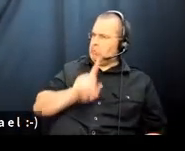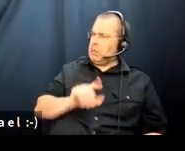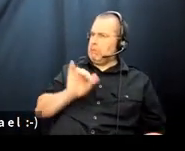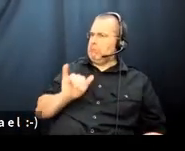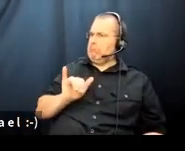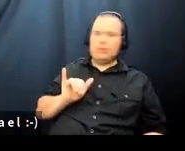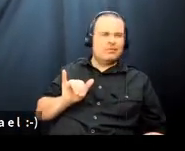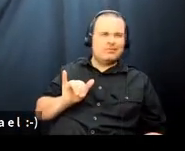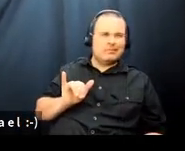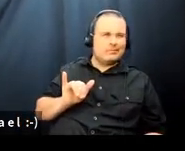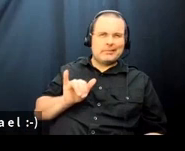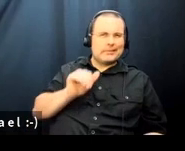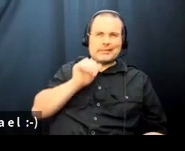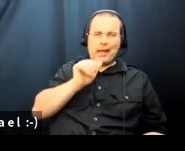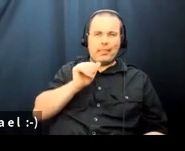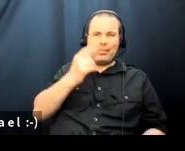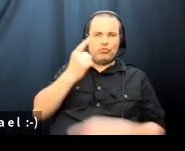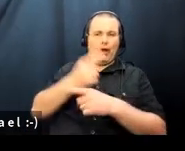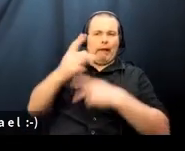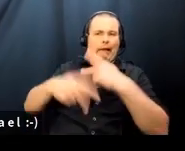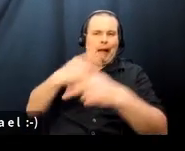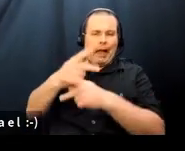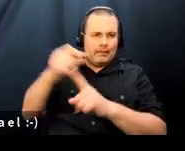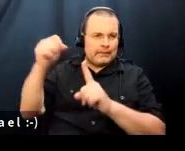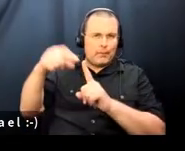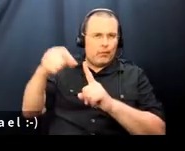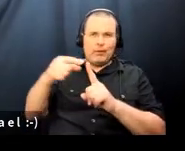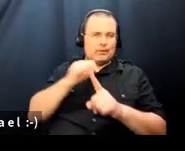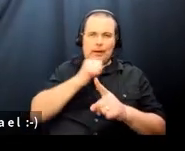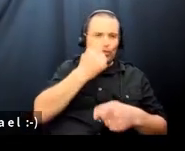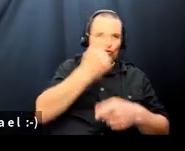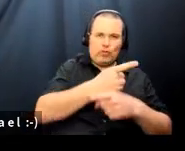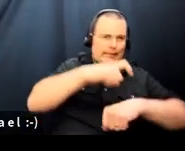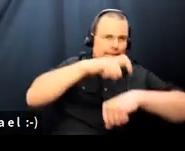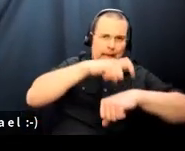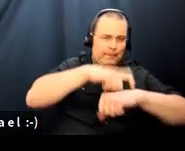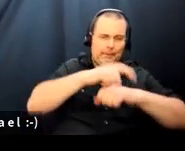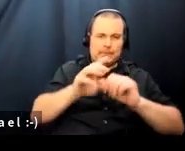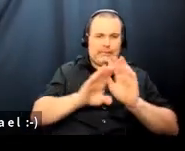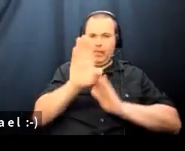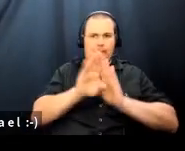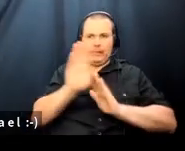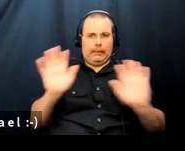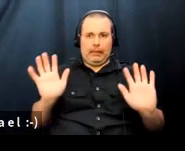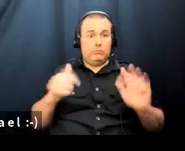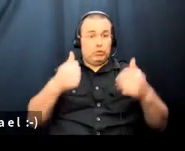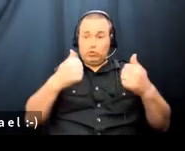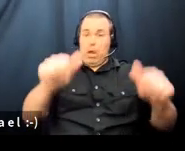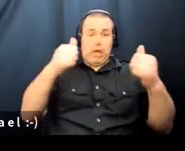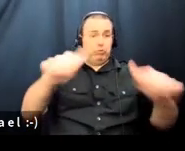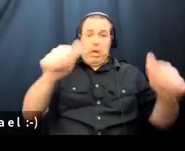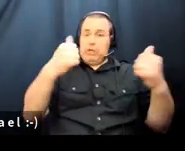the right kind of stimulation, and it's not at the right time developmentally. You can try all you want,